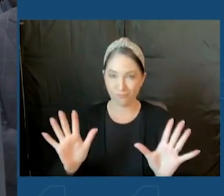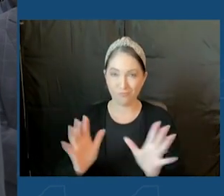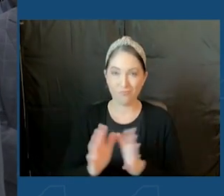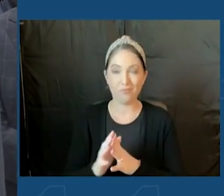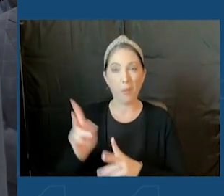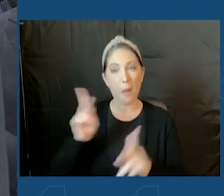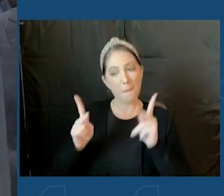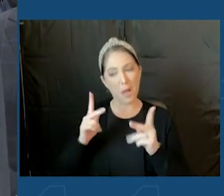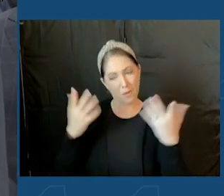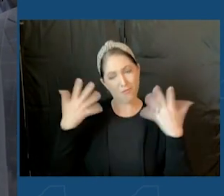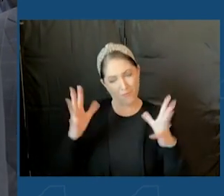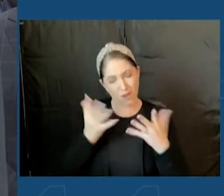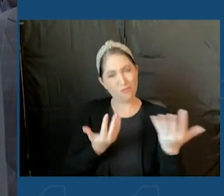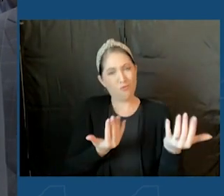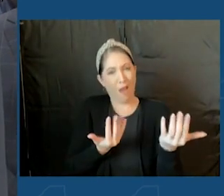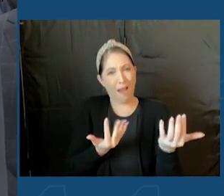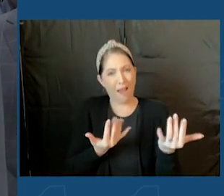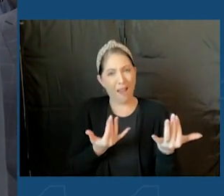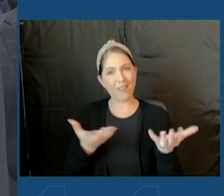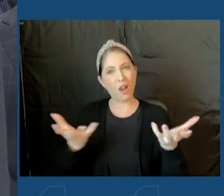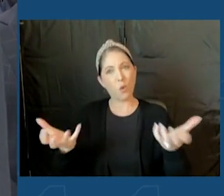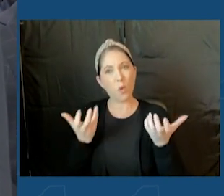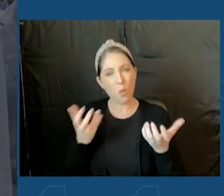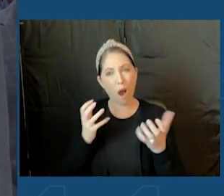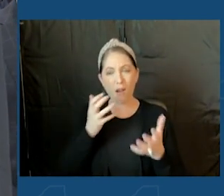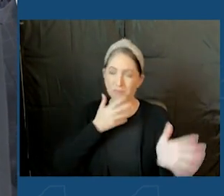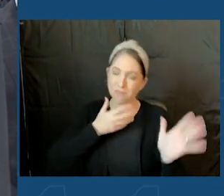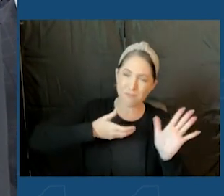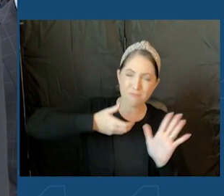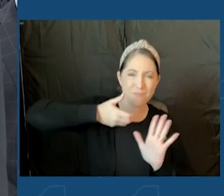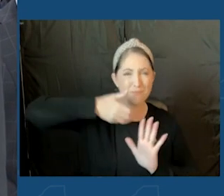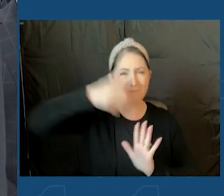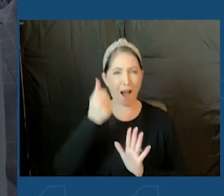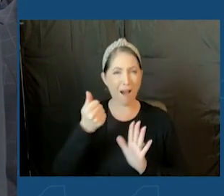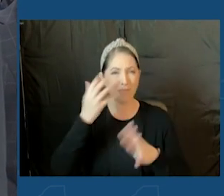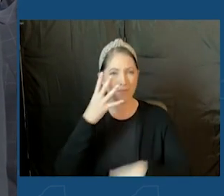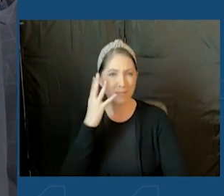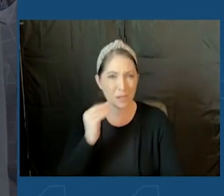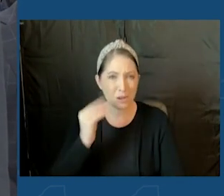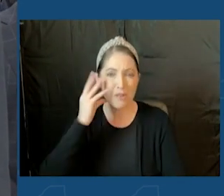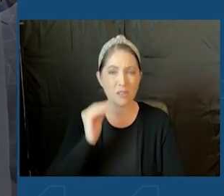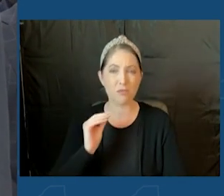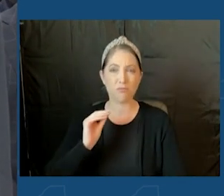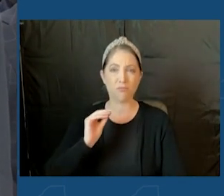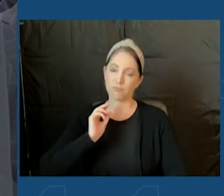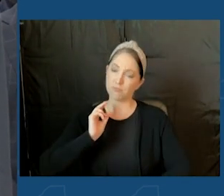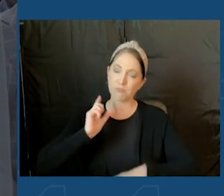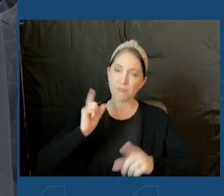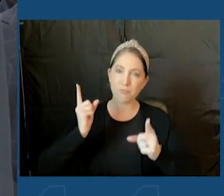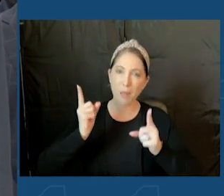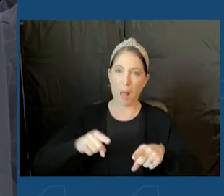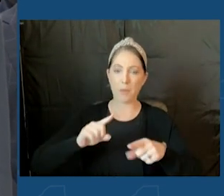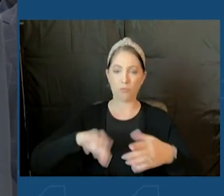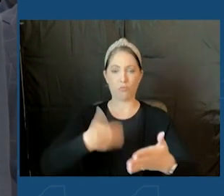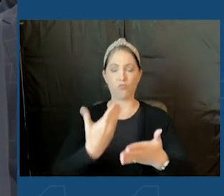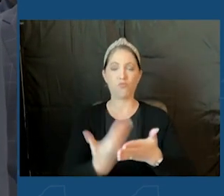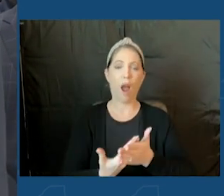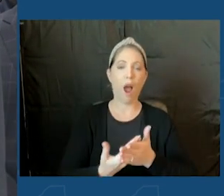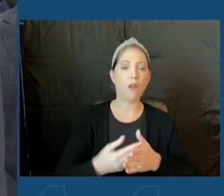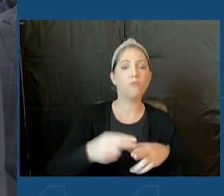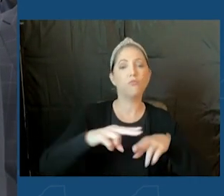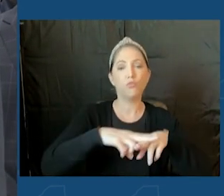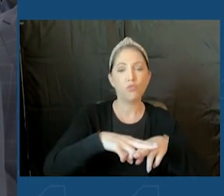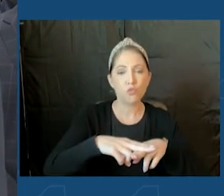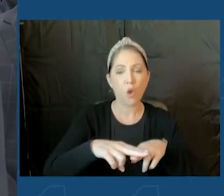a long time to have a world-class experience when they board the trains, they're home on Long Island. When